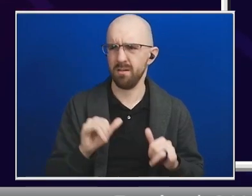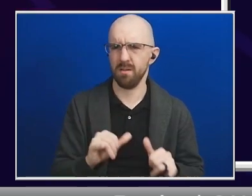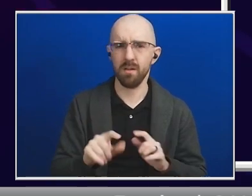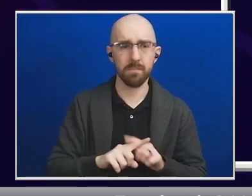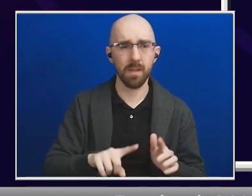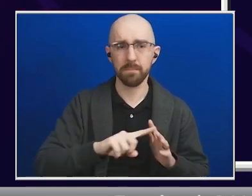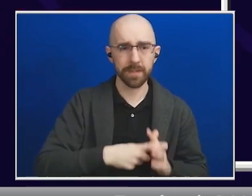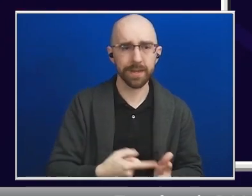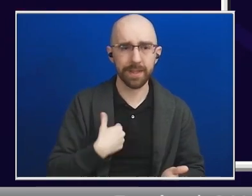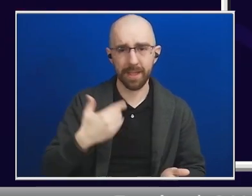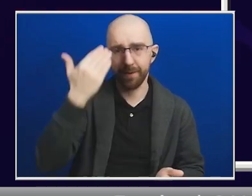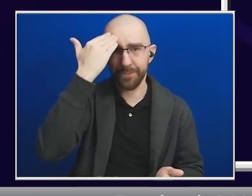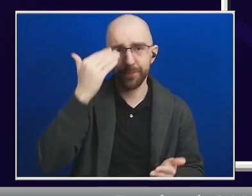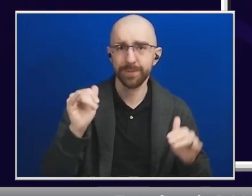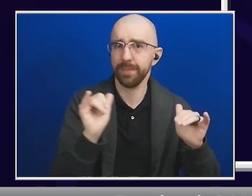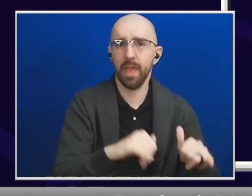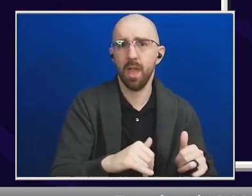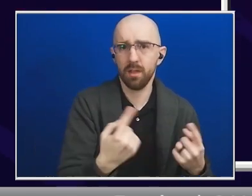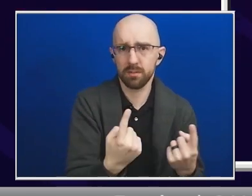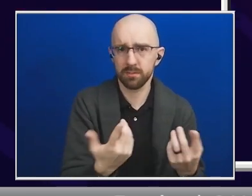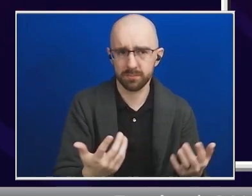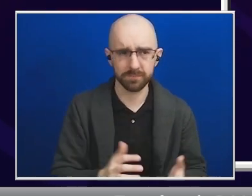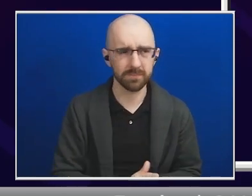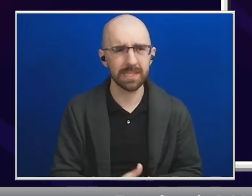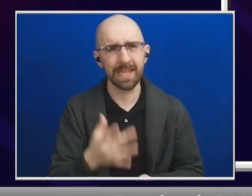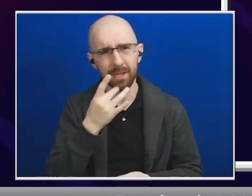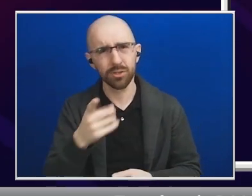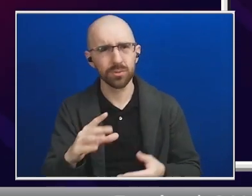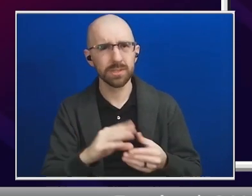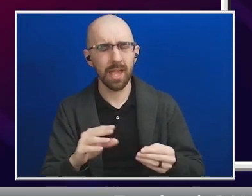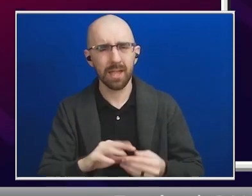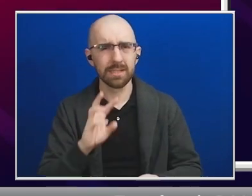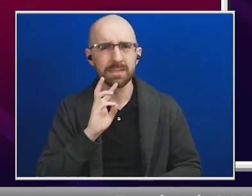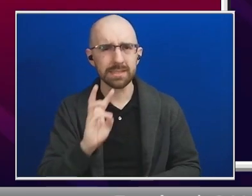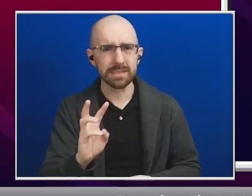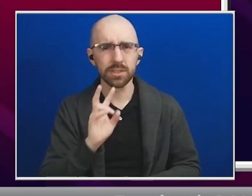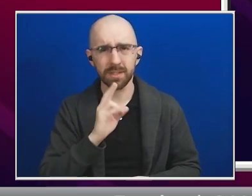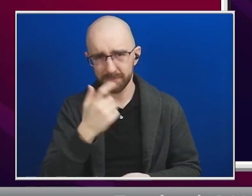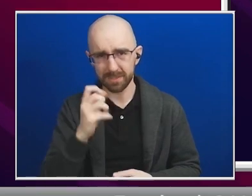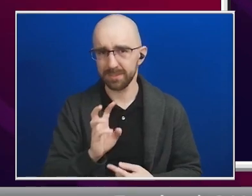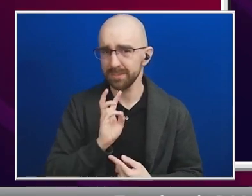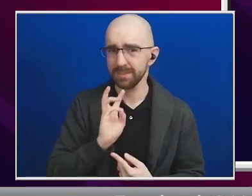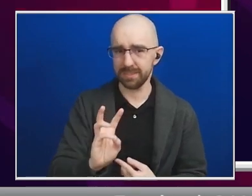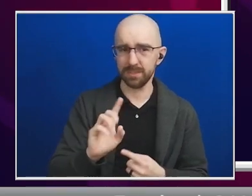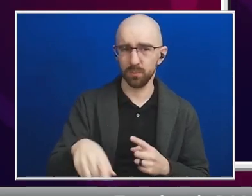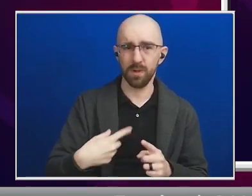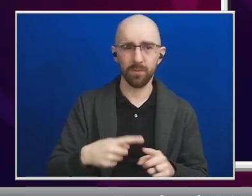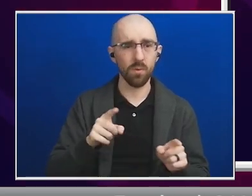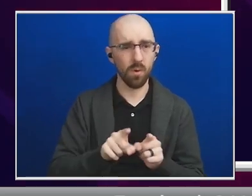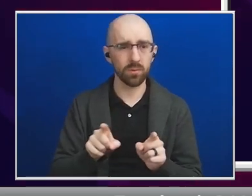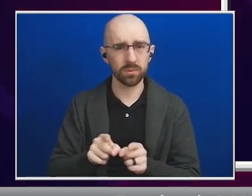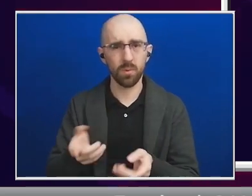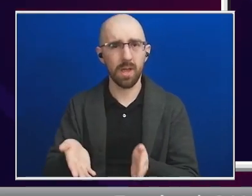knew. That's interesting that you say around 6 or 7, because 6 is when you also asked for